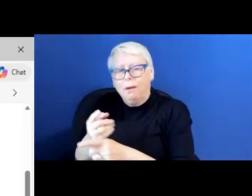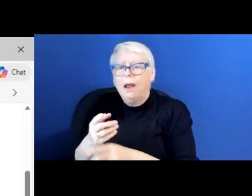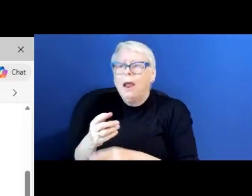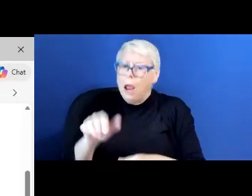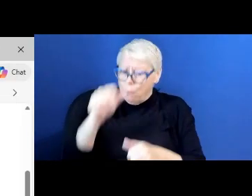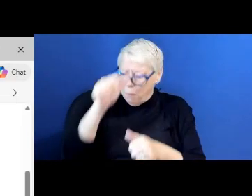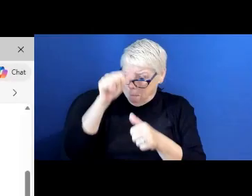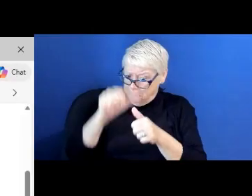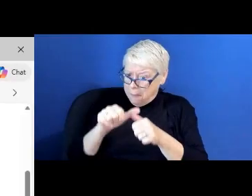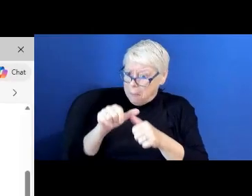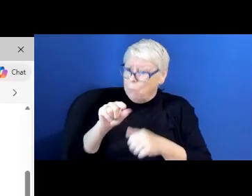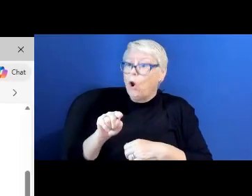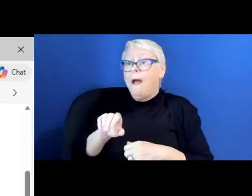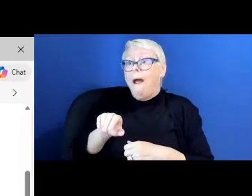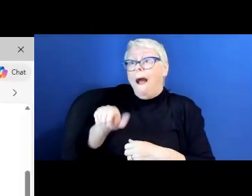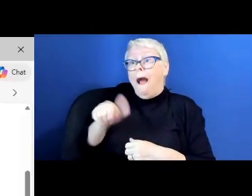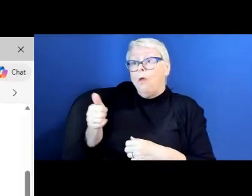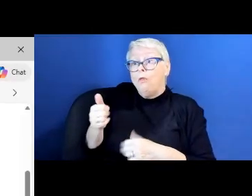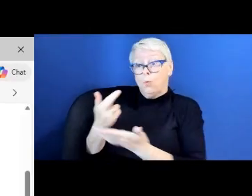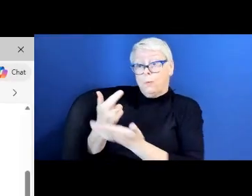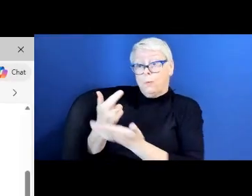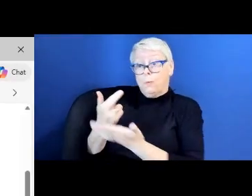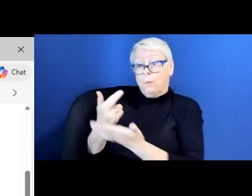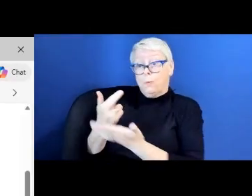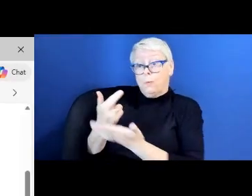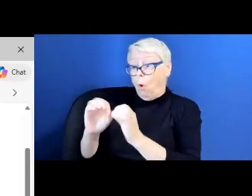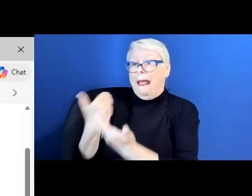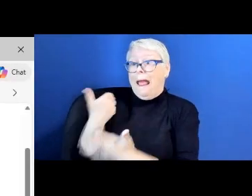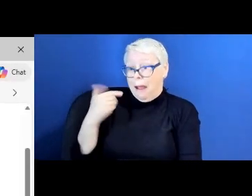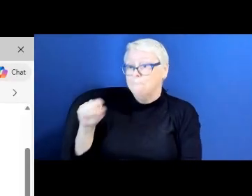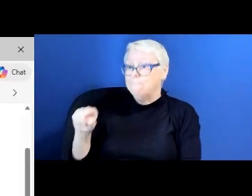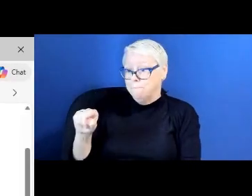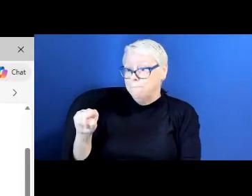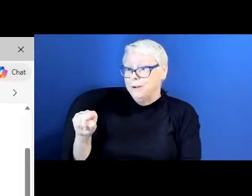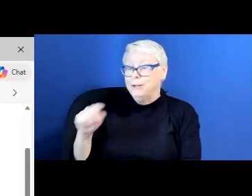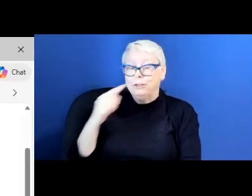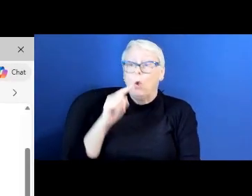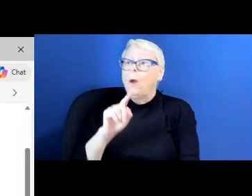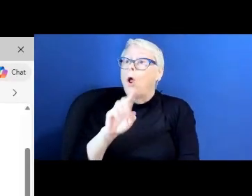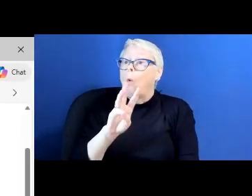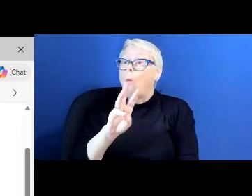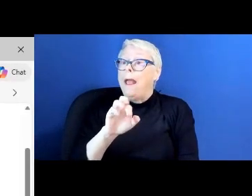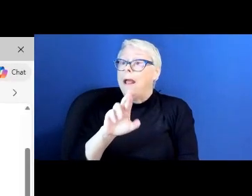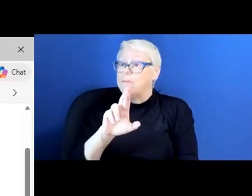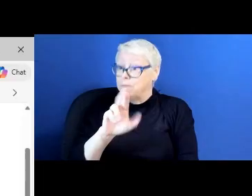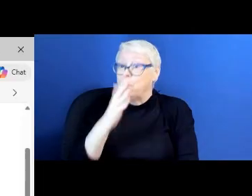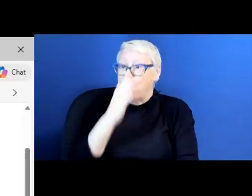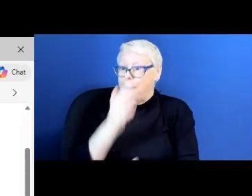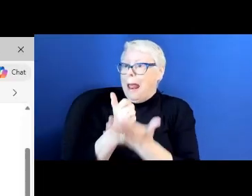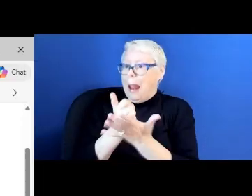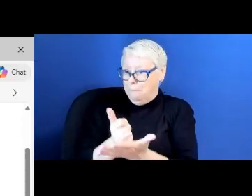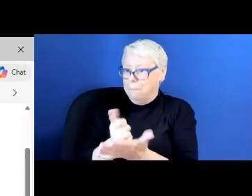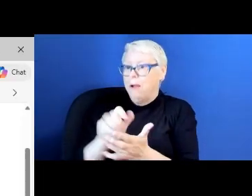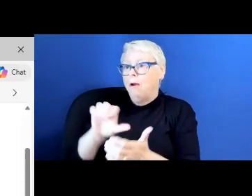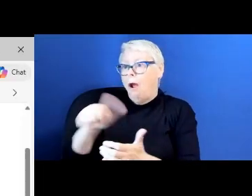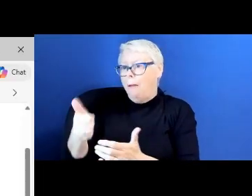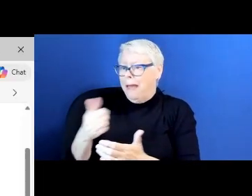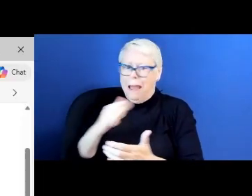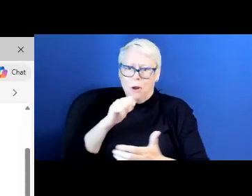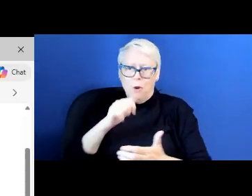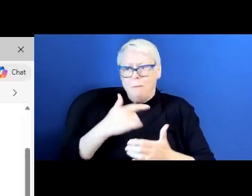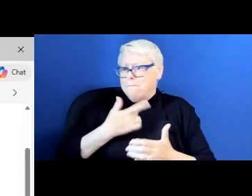always organizations provided within the benefits Wayfinder that can help you with this if you don't feel